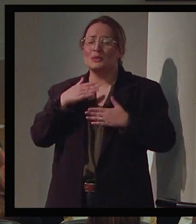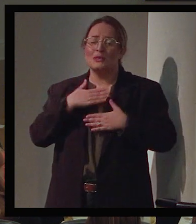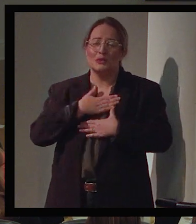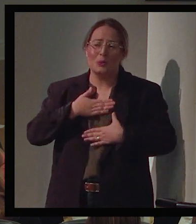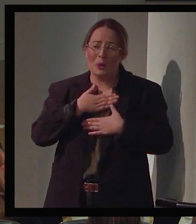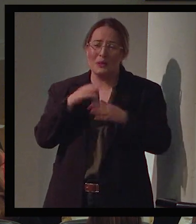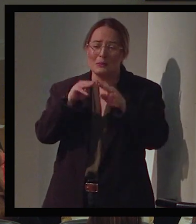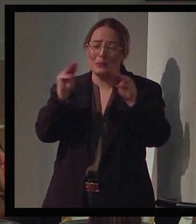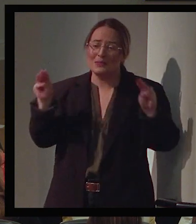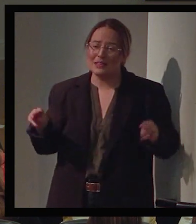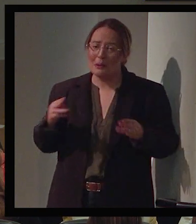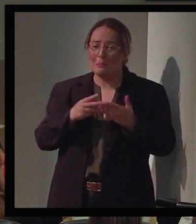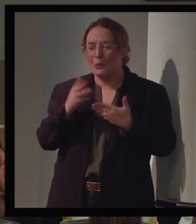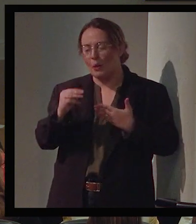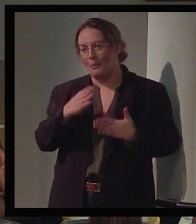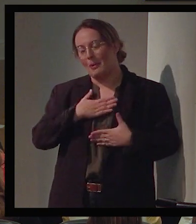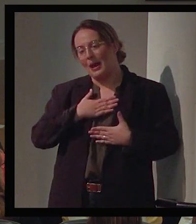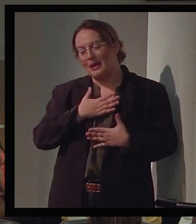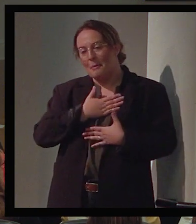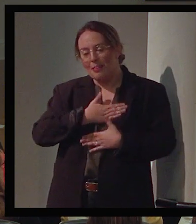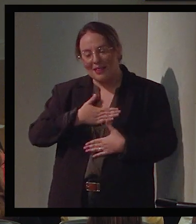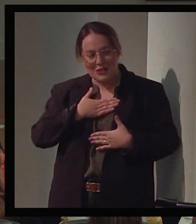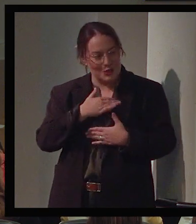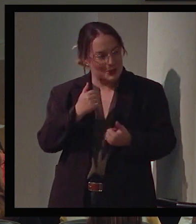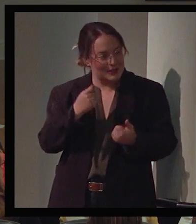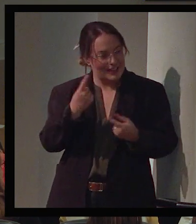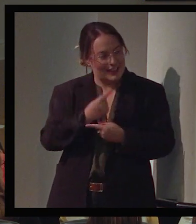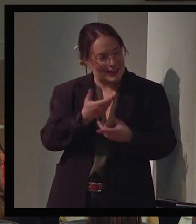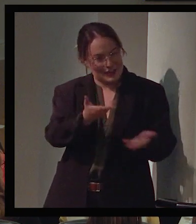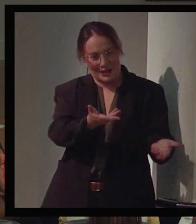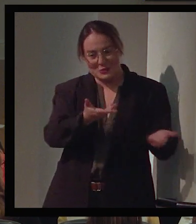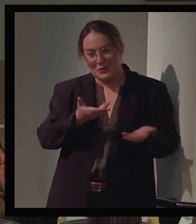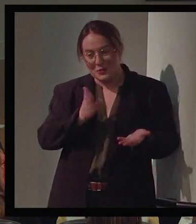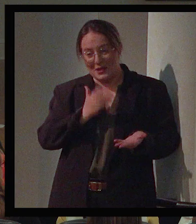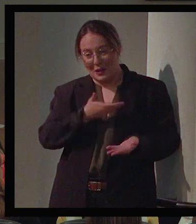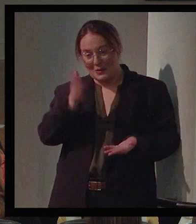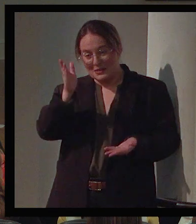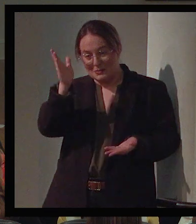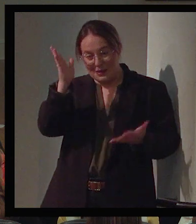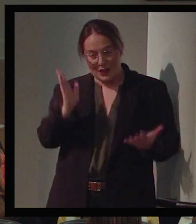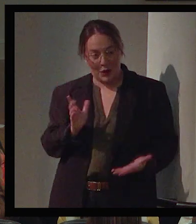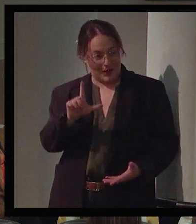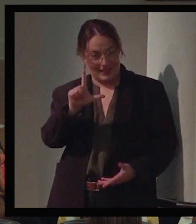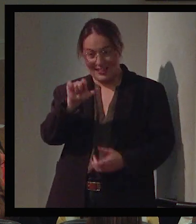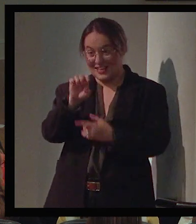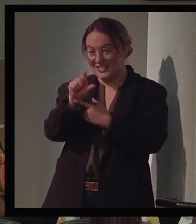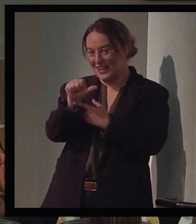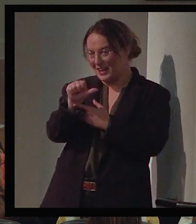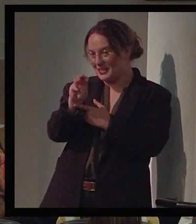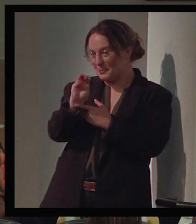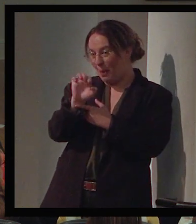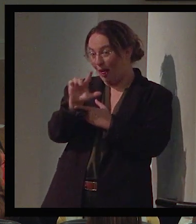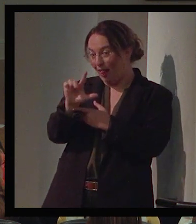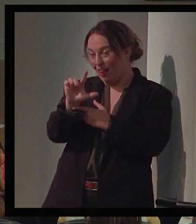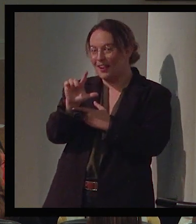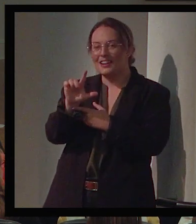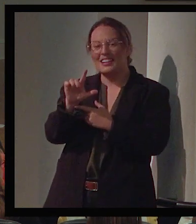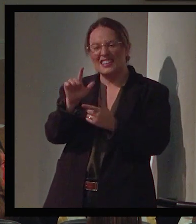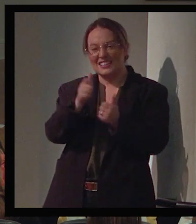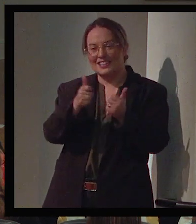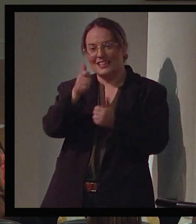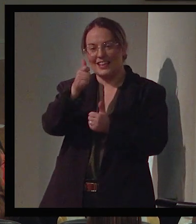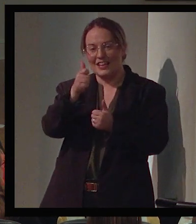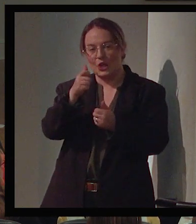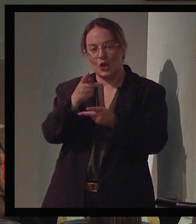programming. It's my pleasure today to introduce our speaker. Lisa Small is the Senior Curator